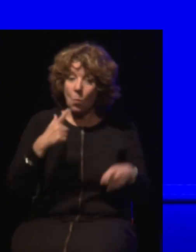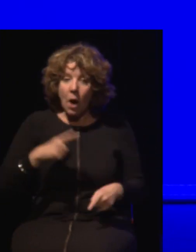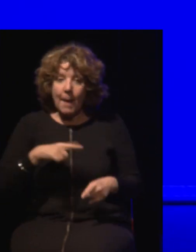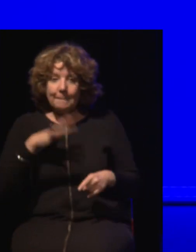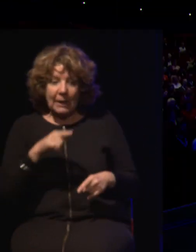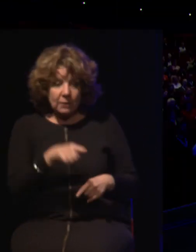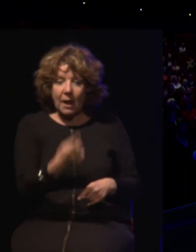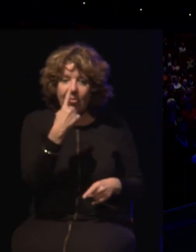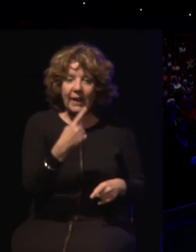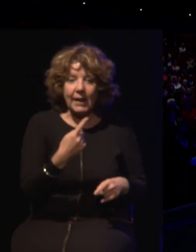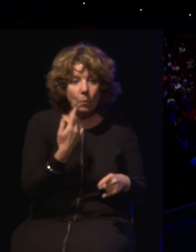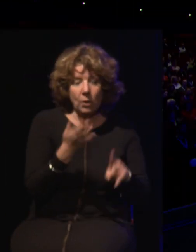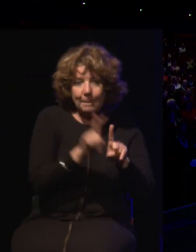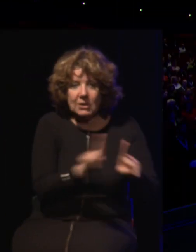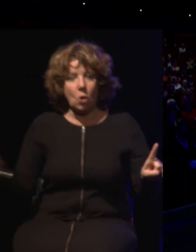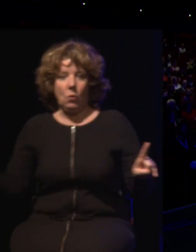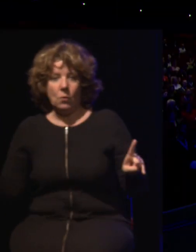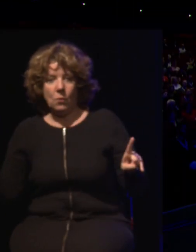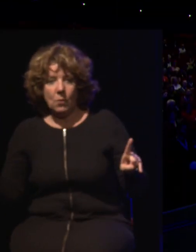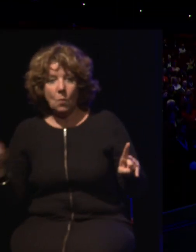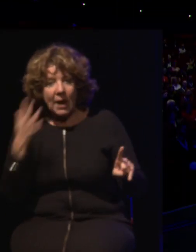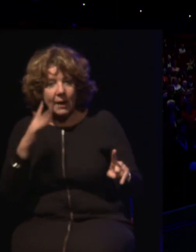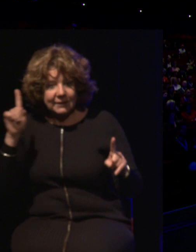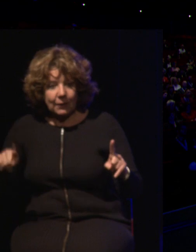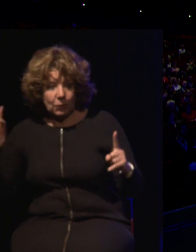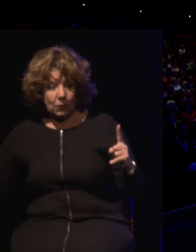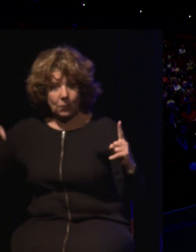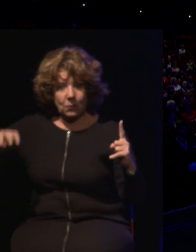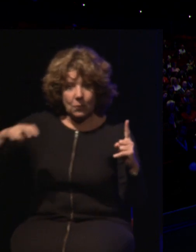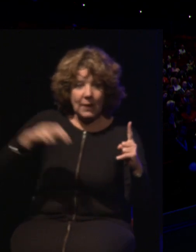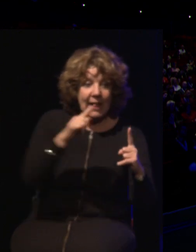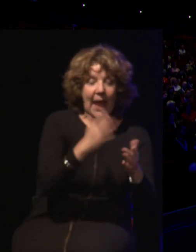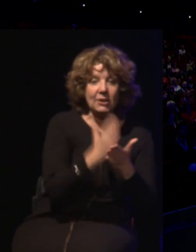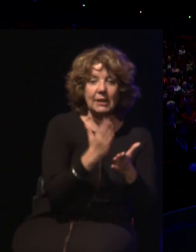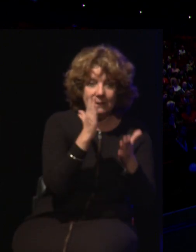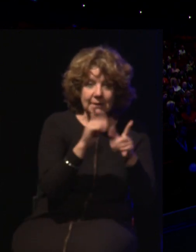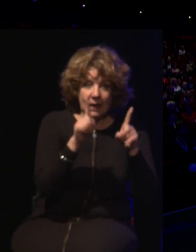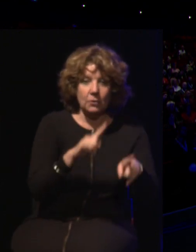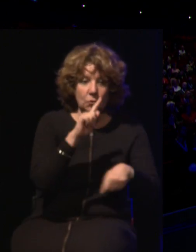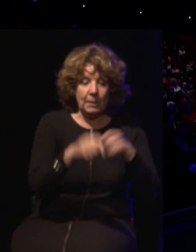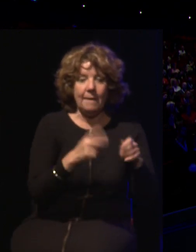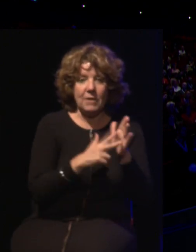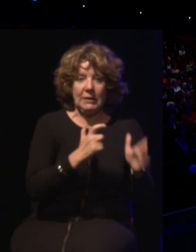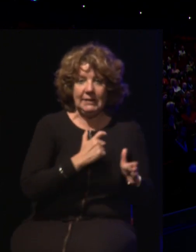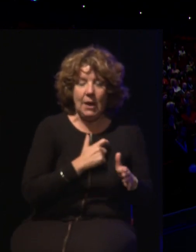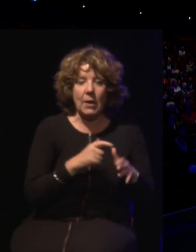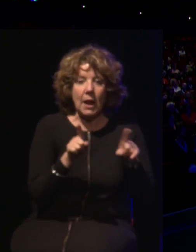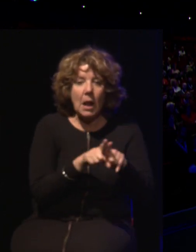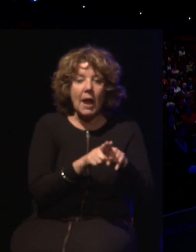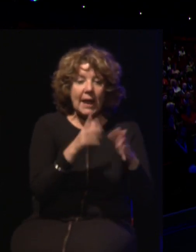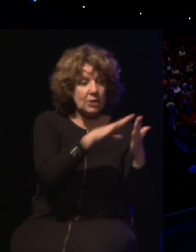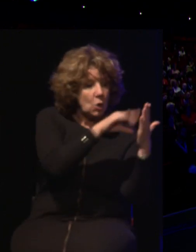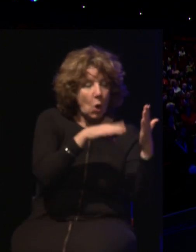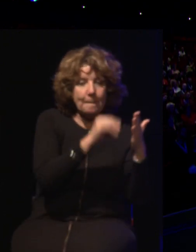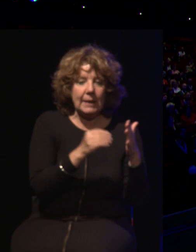an attempt to scare me off. The sounds of not one, but 2 birds of prey, a whistling